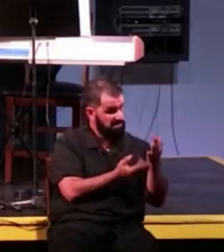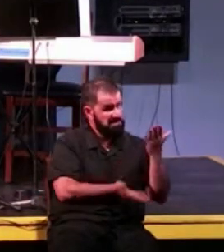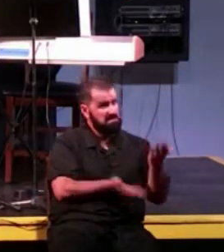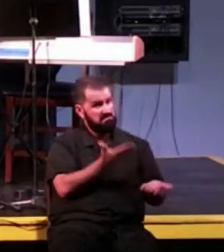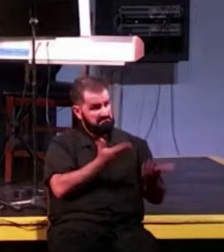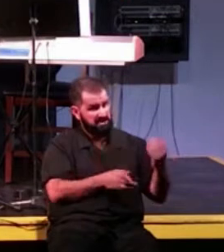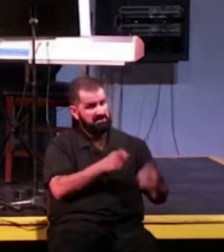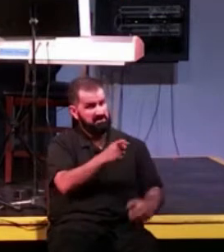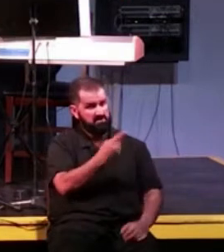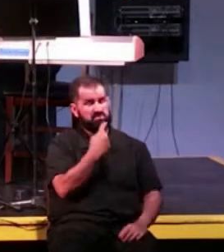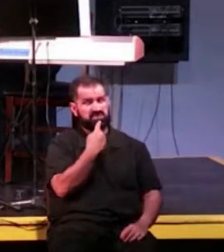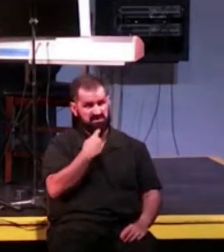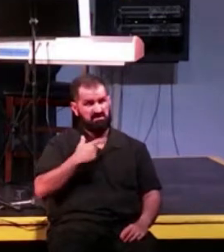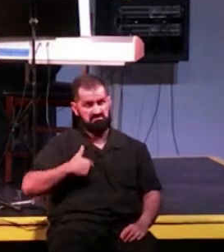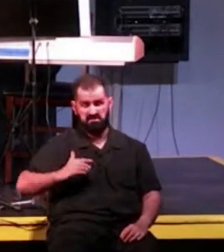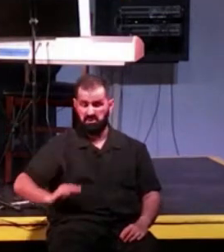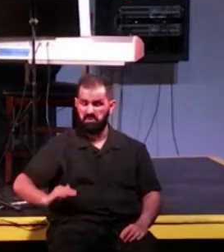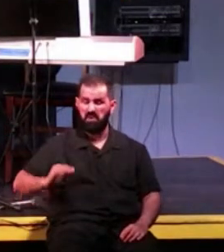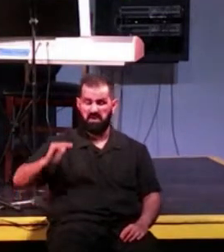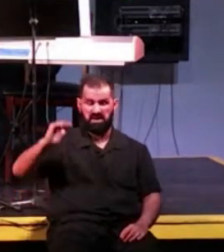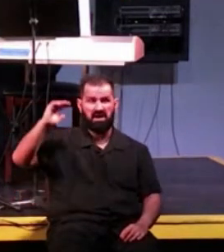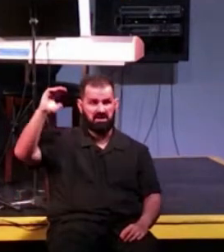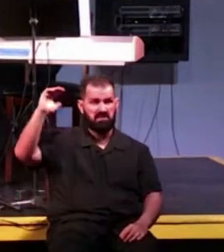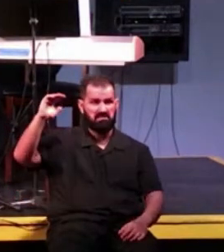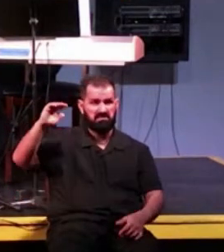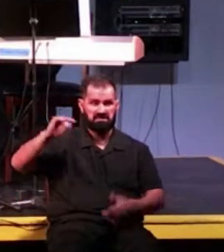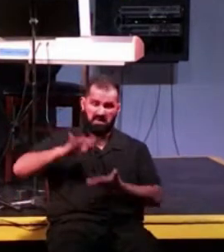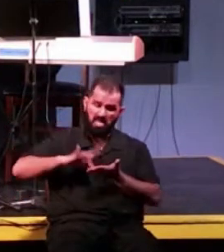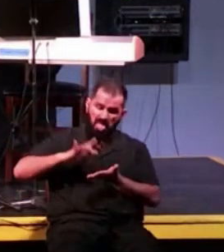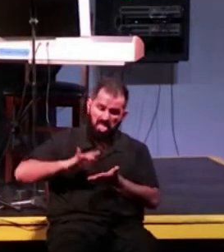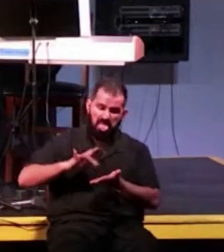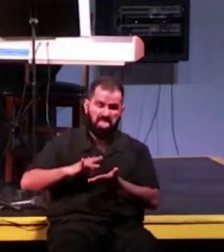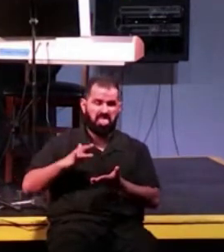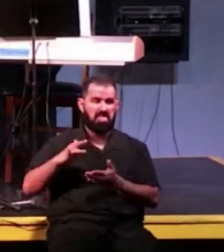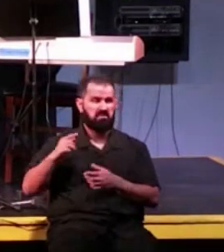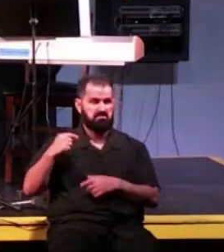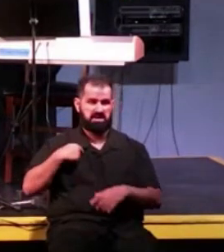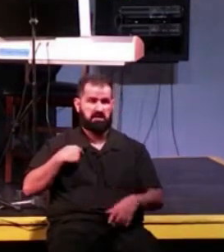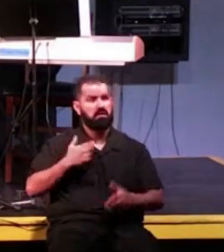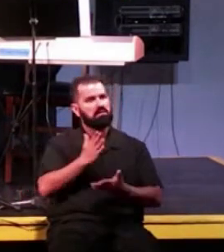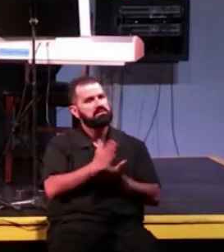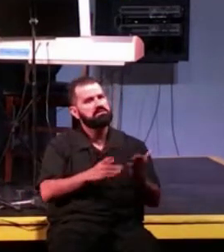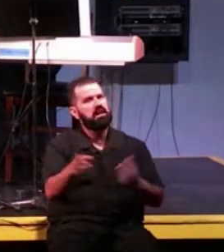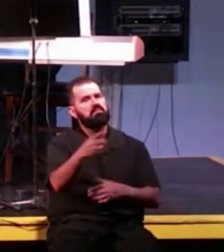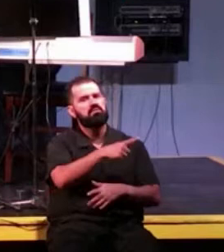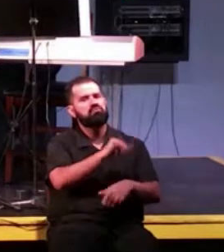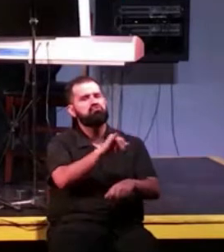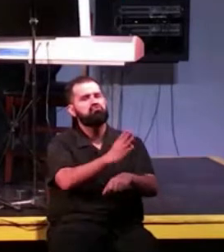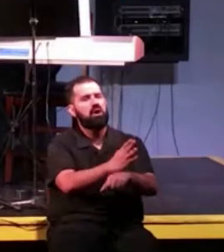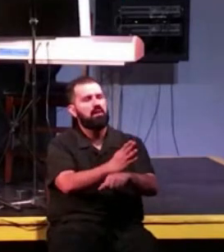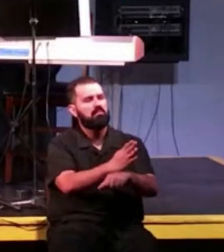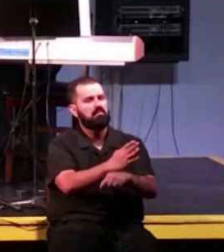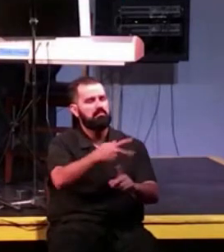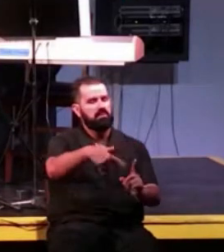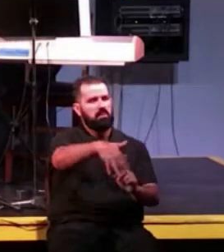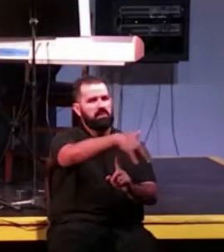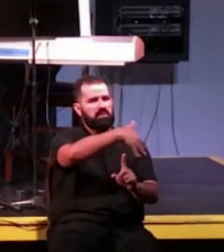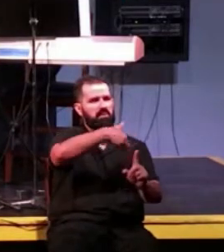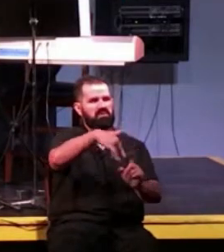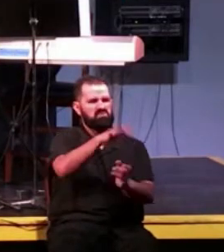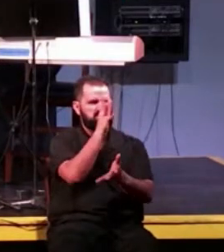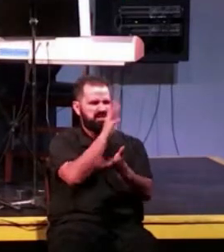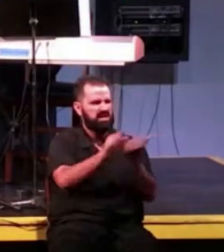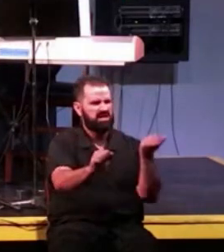you can say you had a ruthless childhood. Some of you work in a ruthless job with a